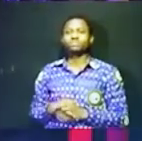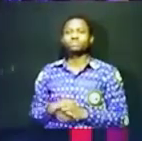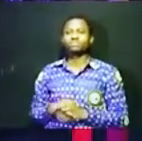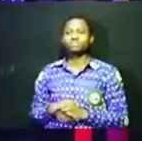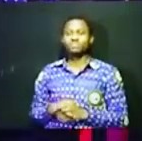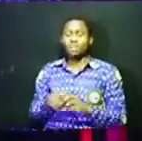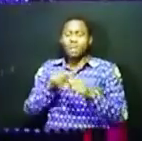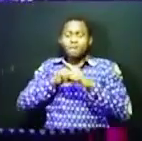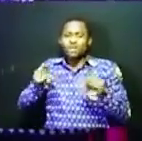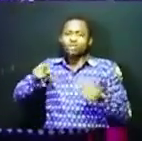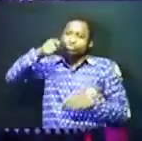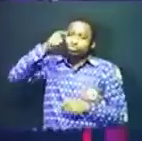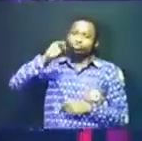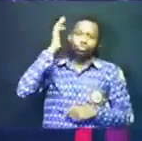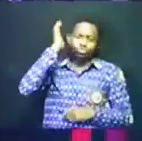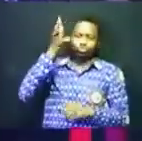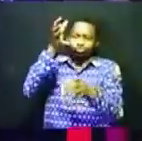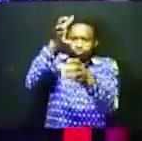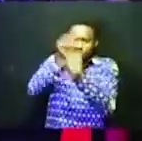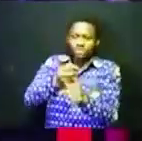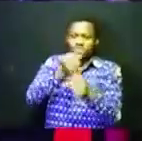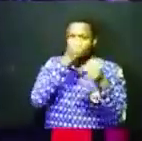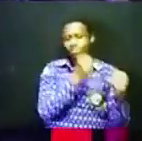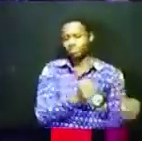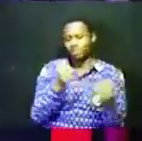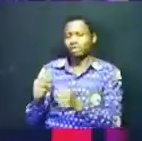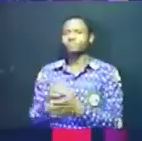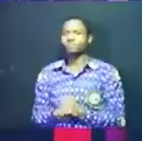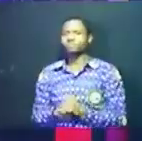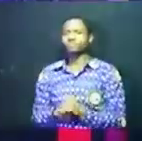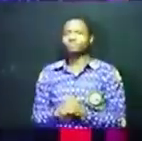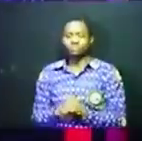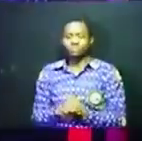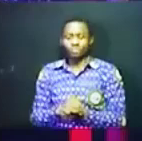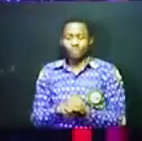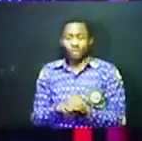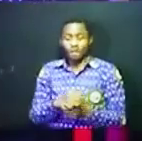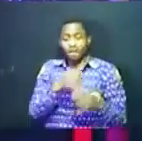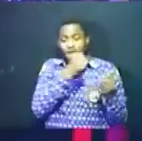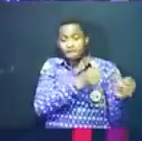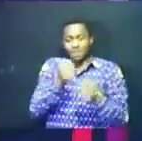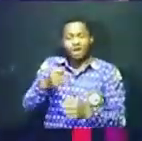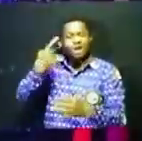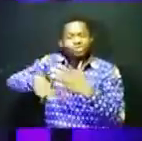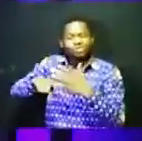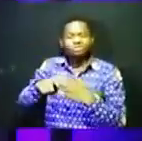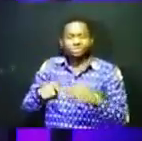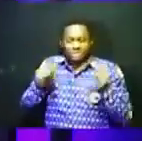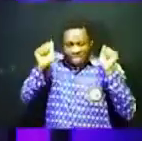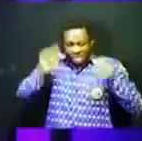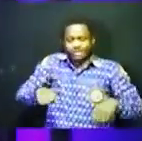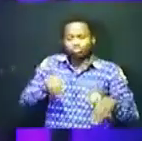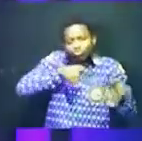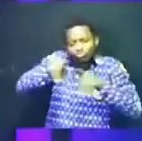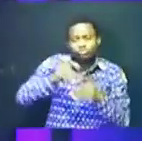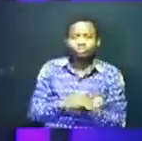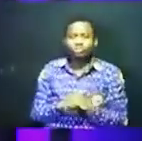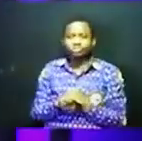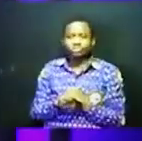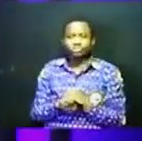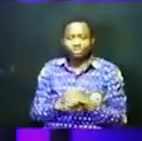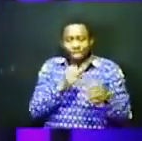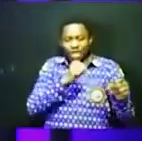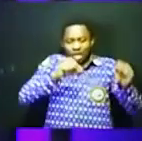you will receive power, the ability to do, the ability to have